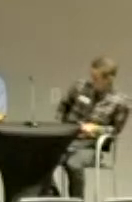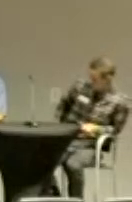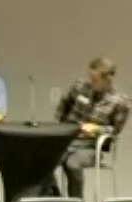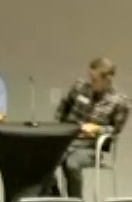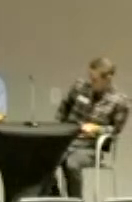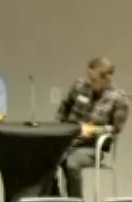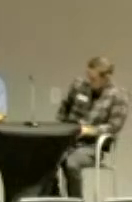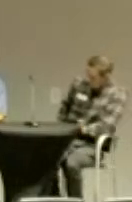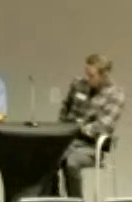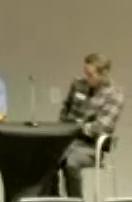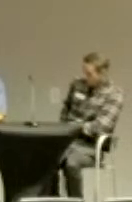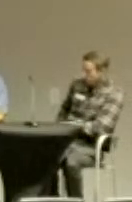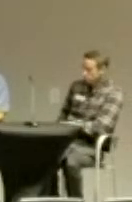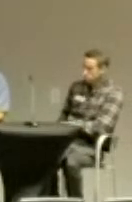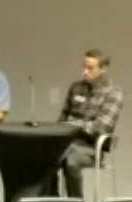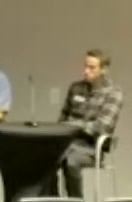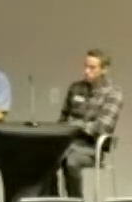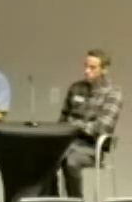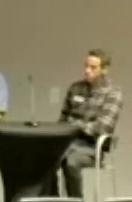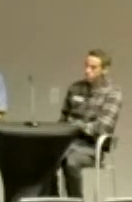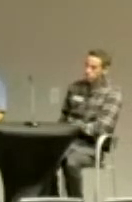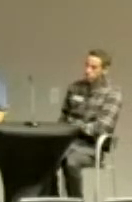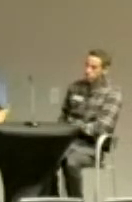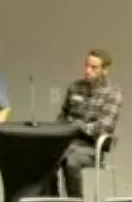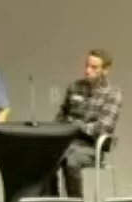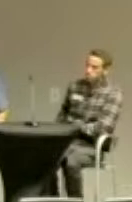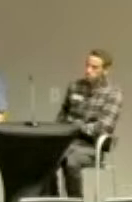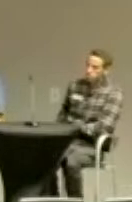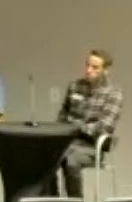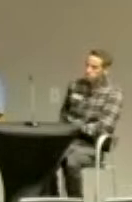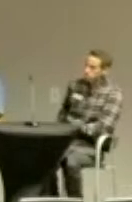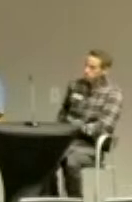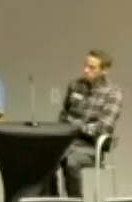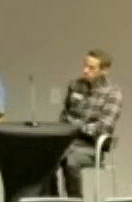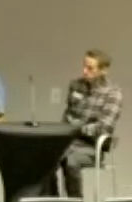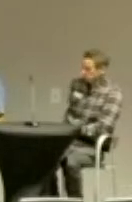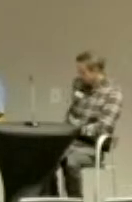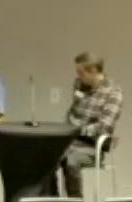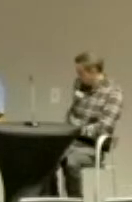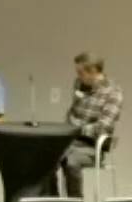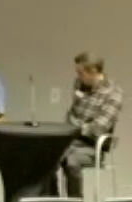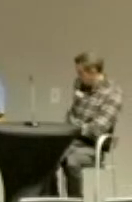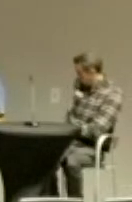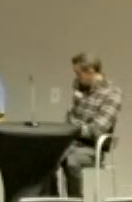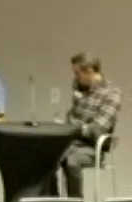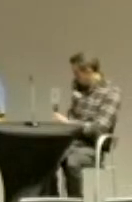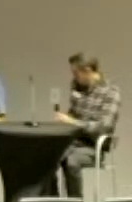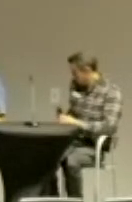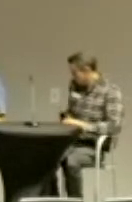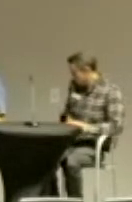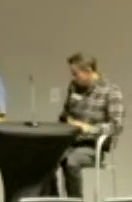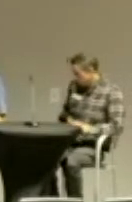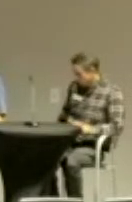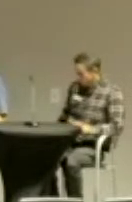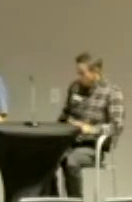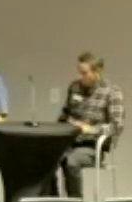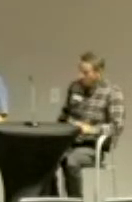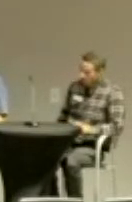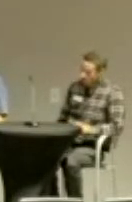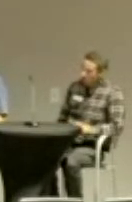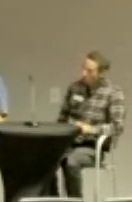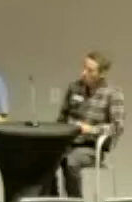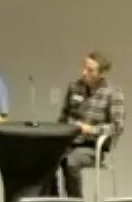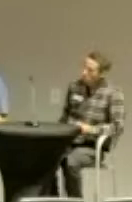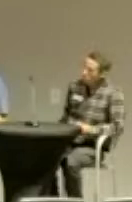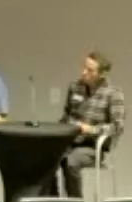a diverse group of students. We work diligently to enrich the student experience. We amplify their voice. We give them